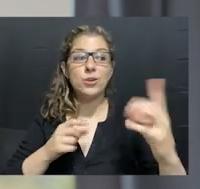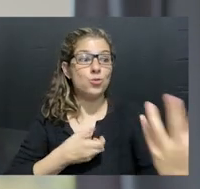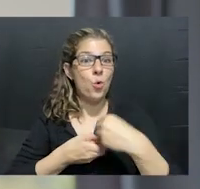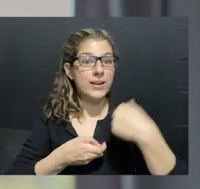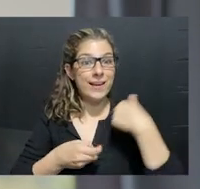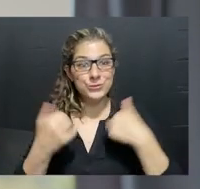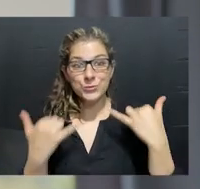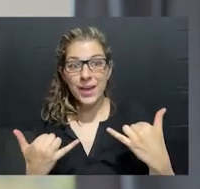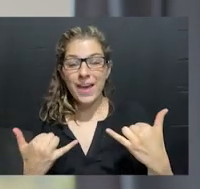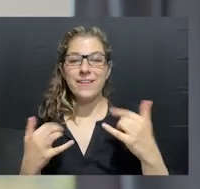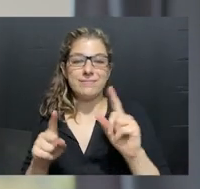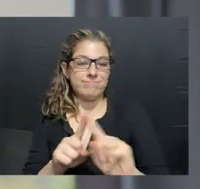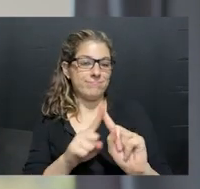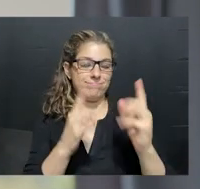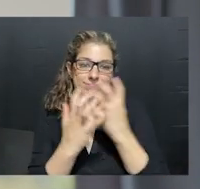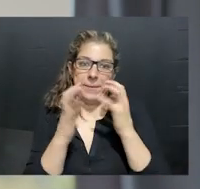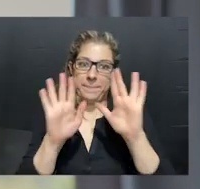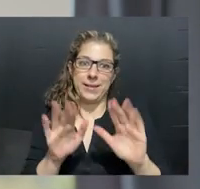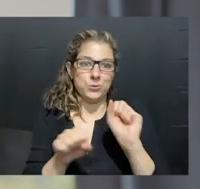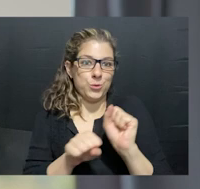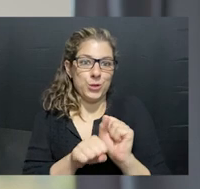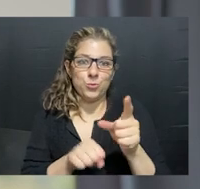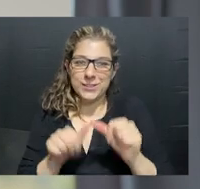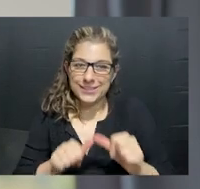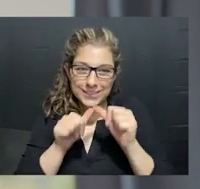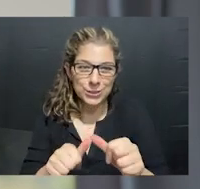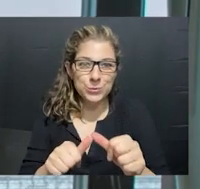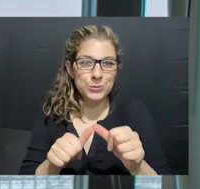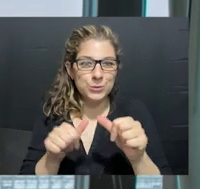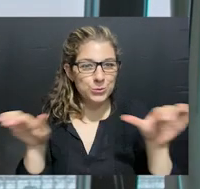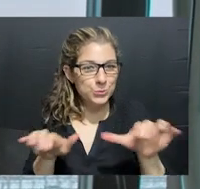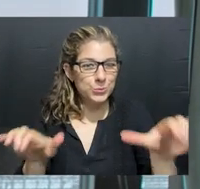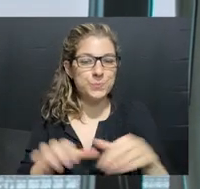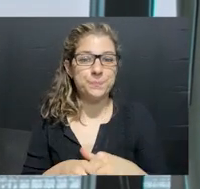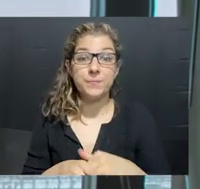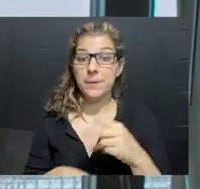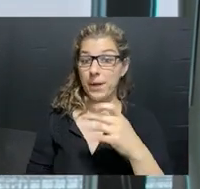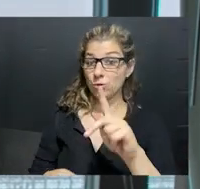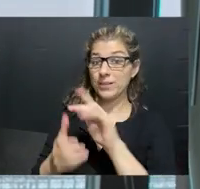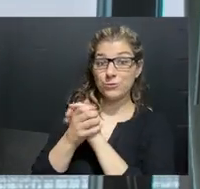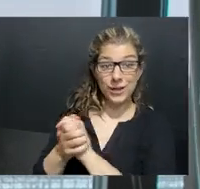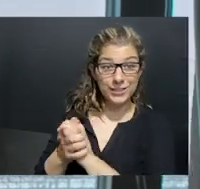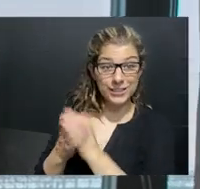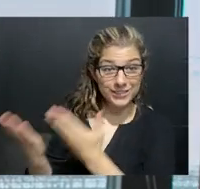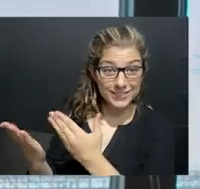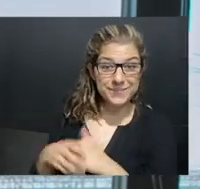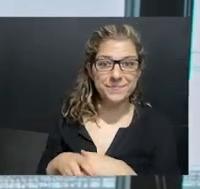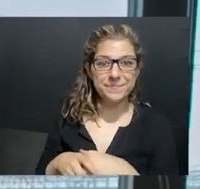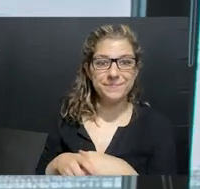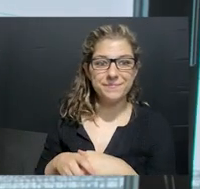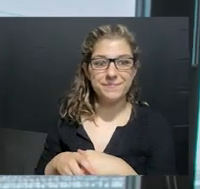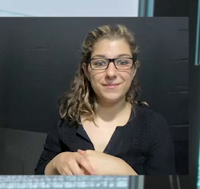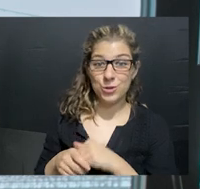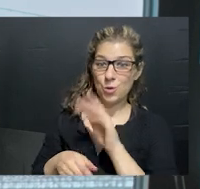and for all of the extraordinary work that you continue to do. Patrick, congratulations on